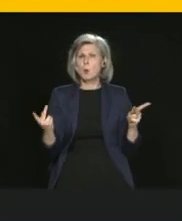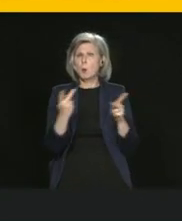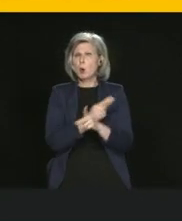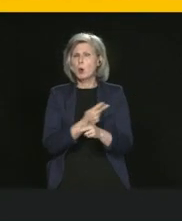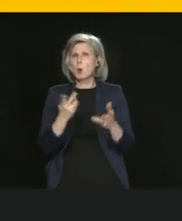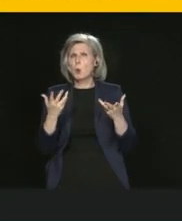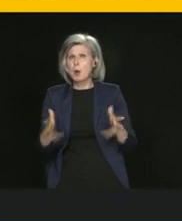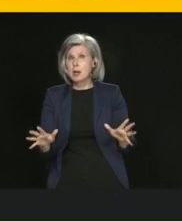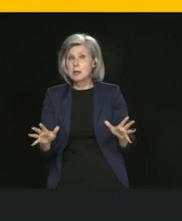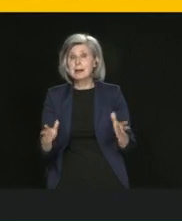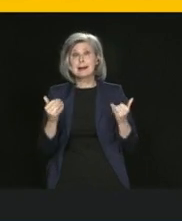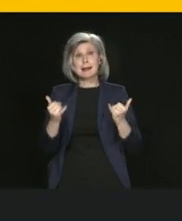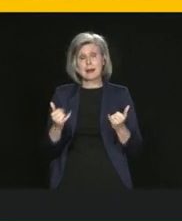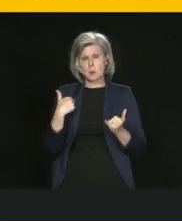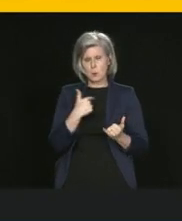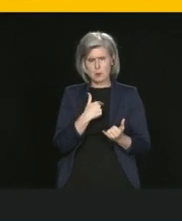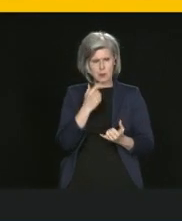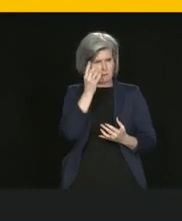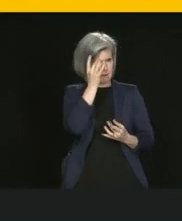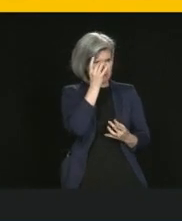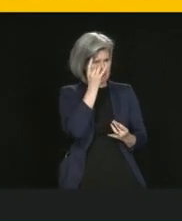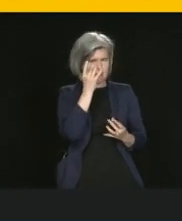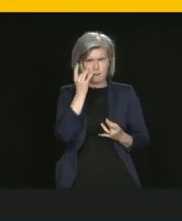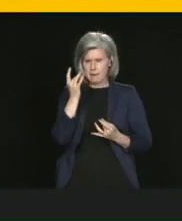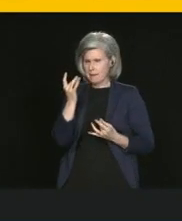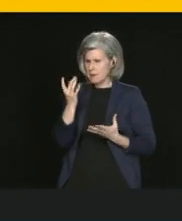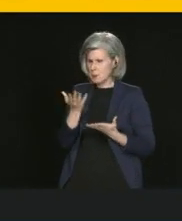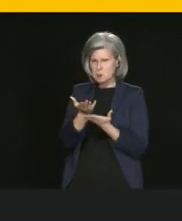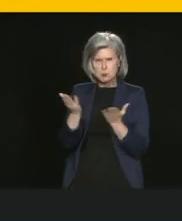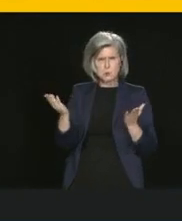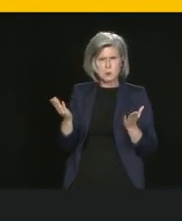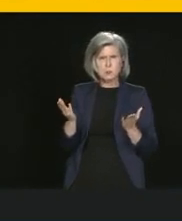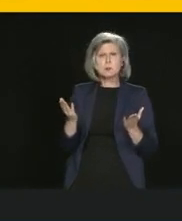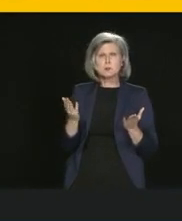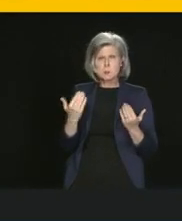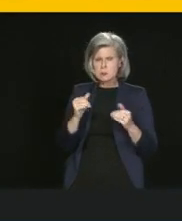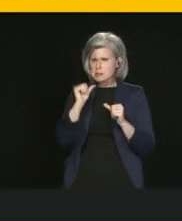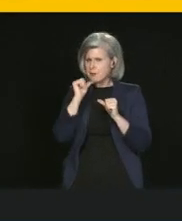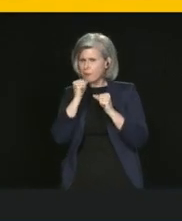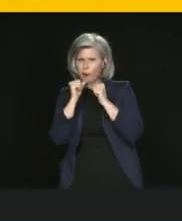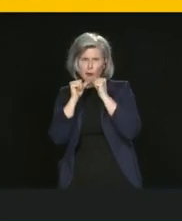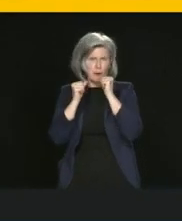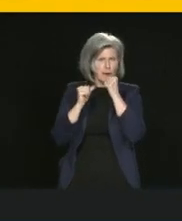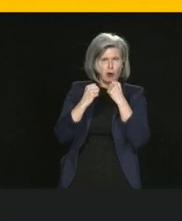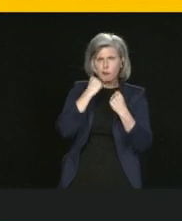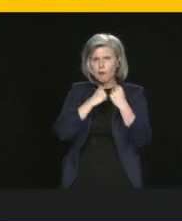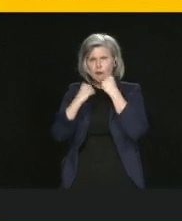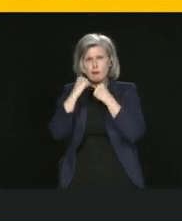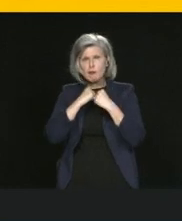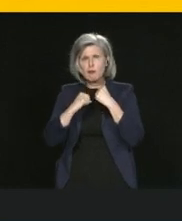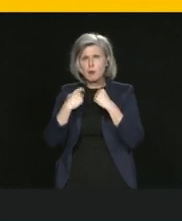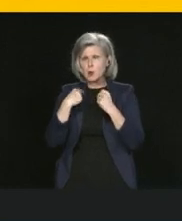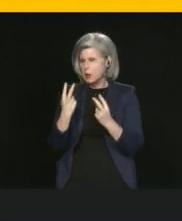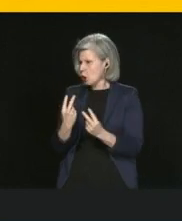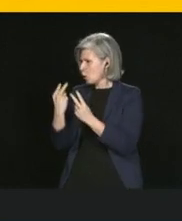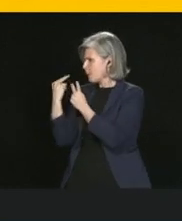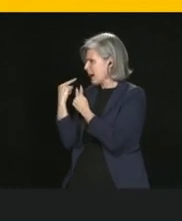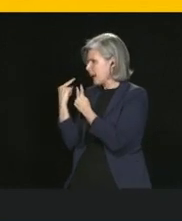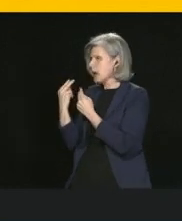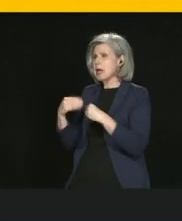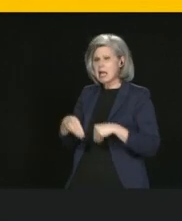we've sacrificed, but also to consider the progress we've made and to gather our strength and resolve to continue forward